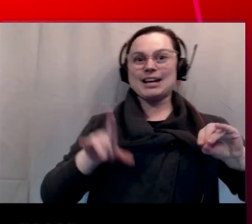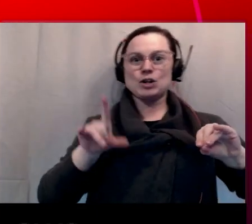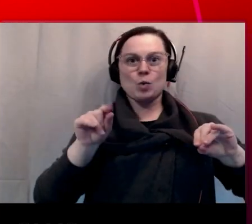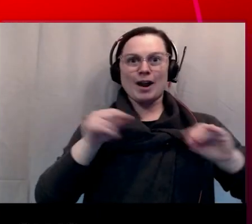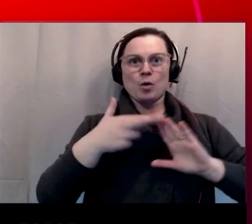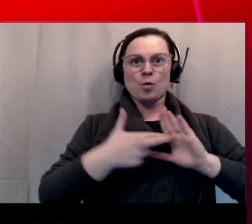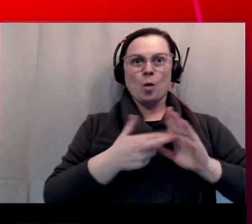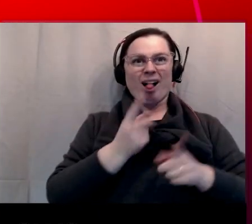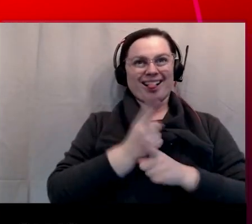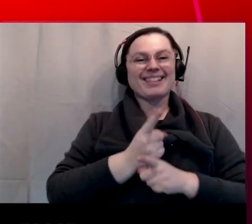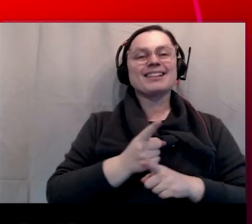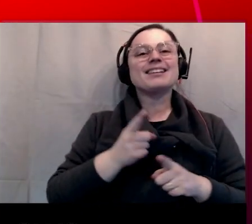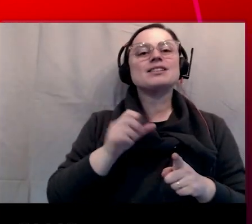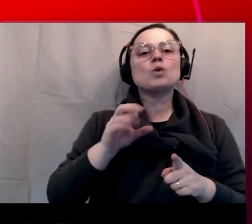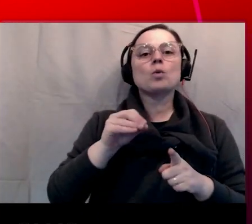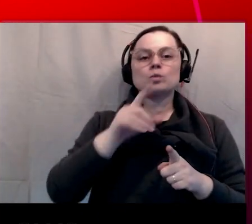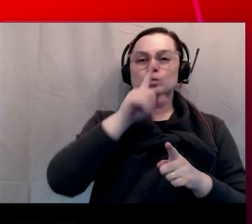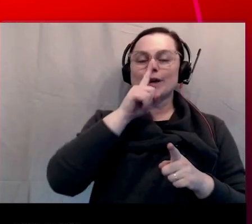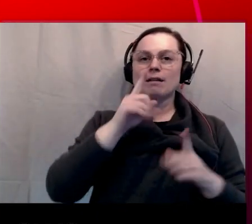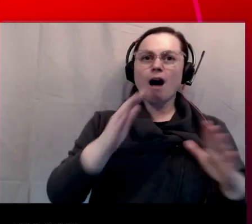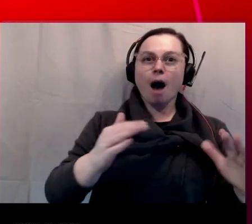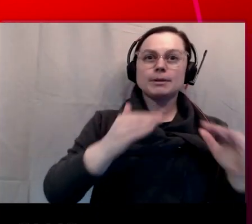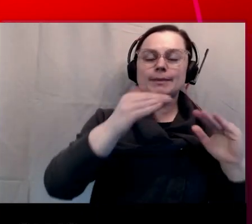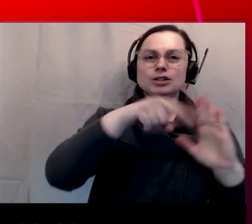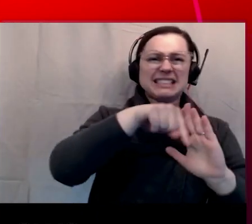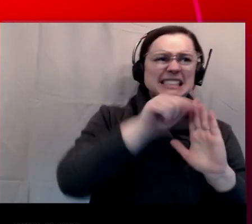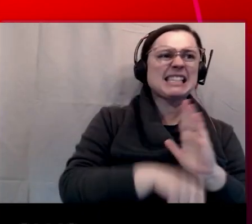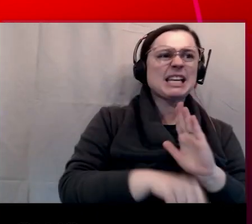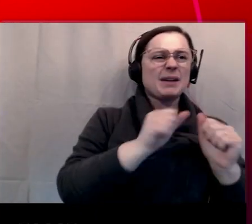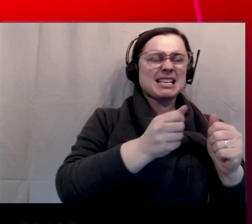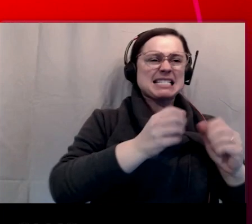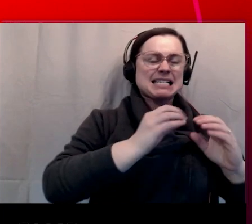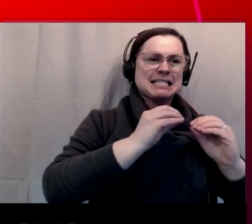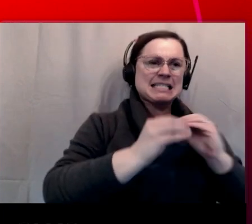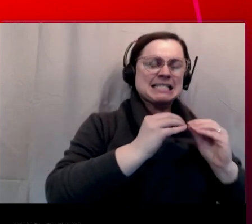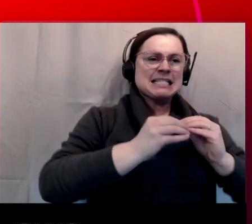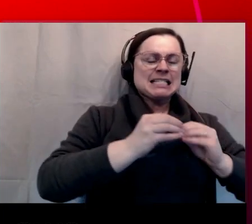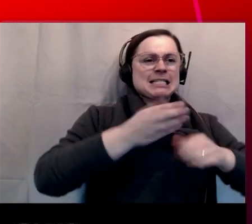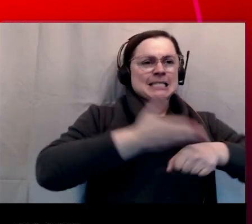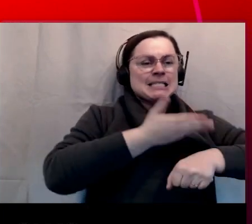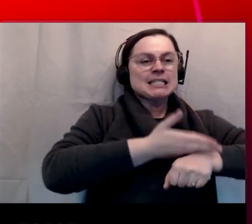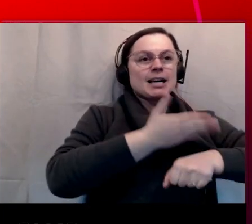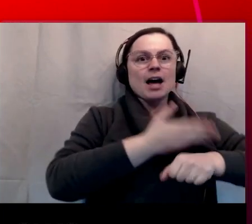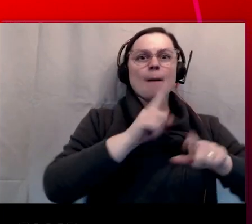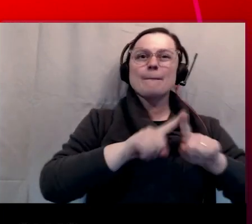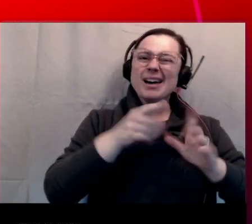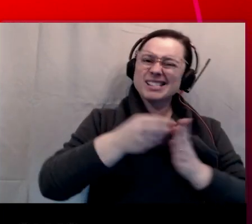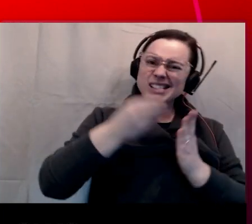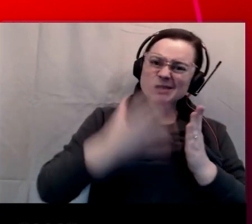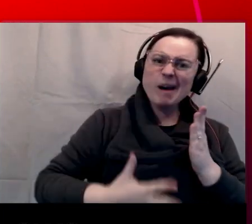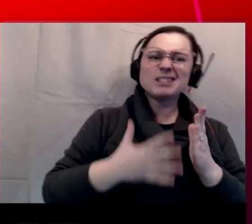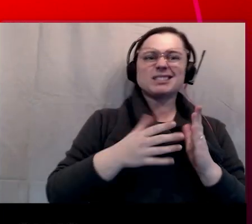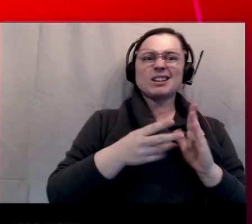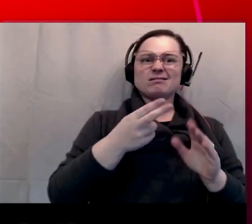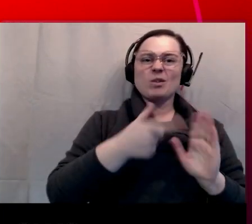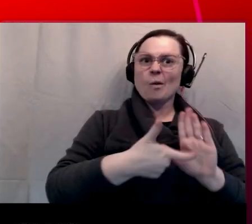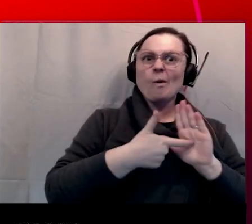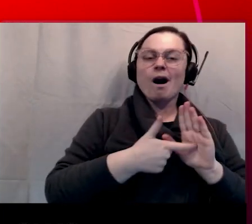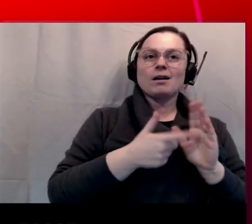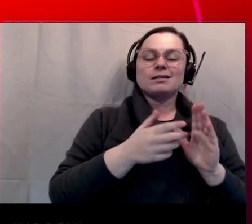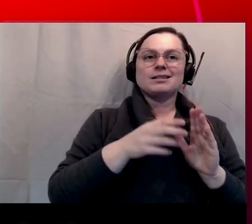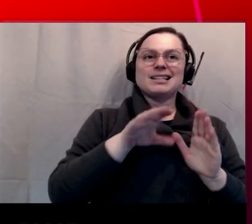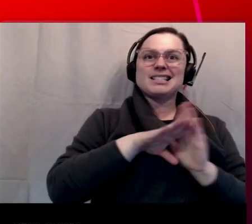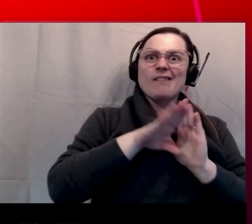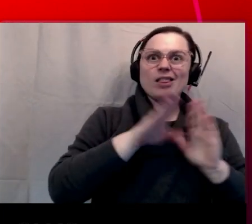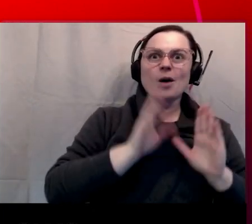deep optimizations that you could do, but it would require a lot of developer time, expensive developer time. But your service, it